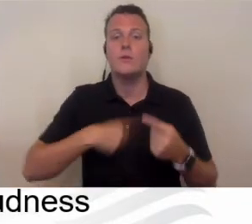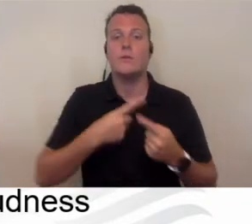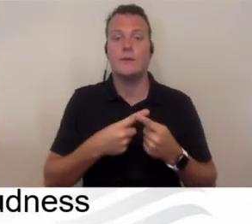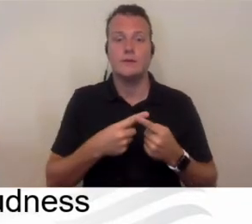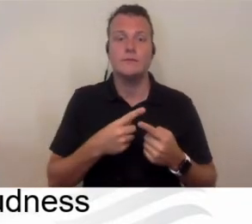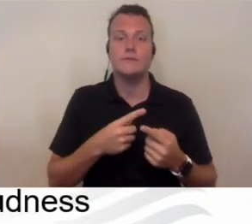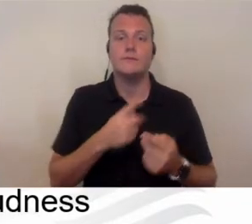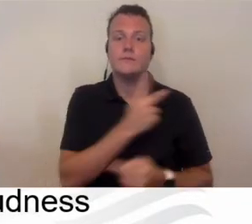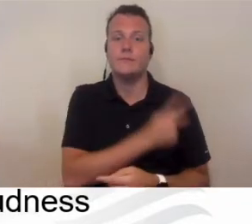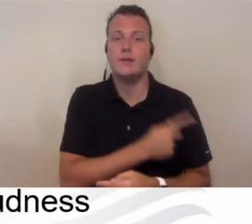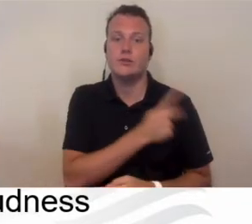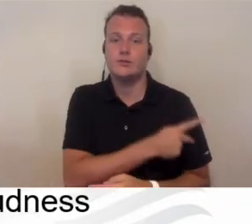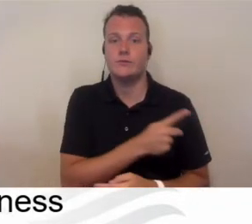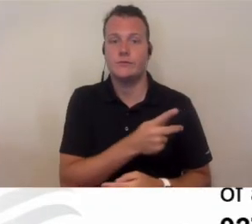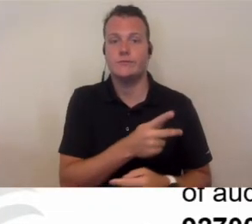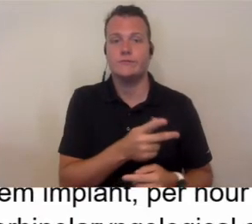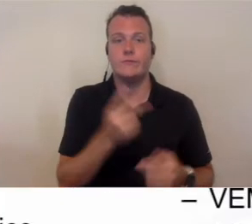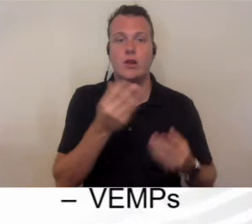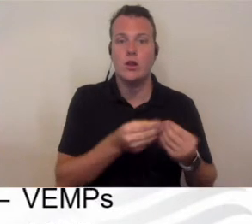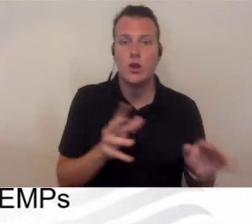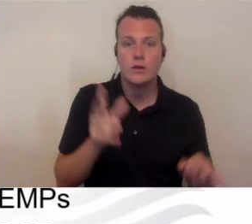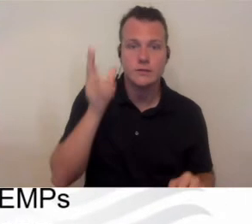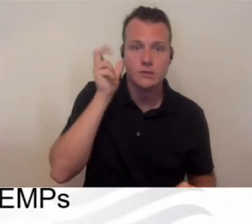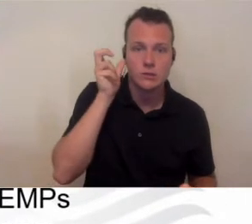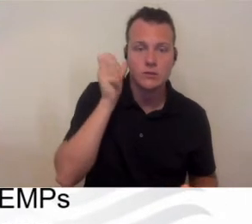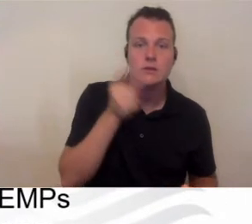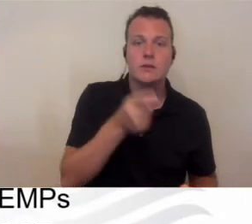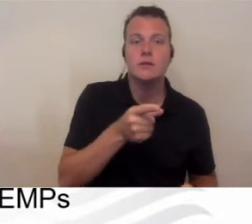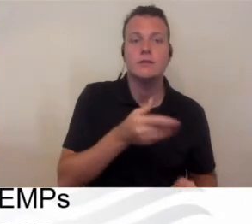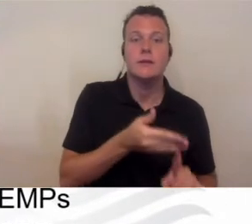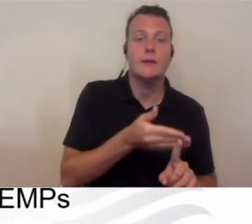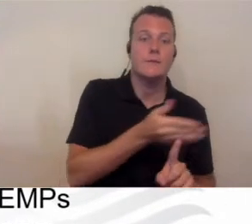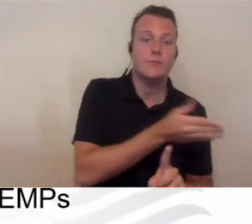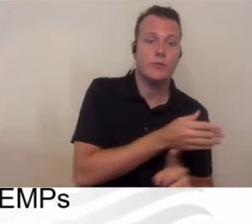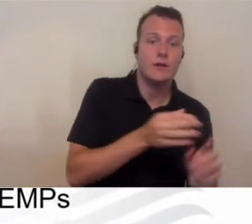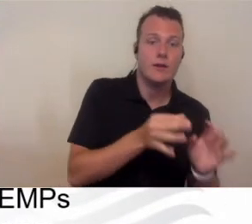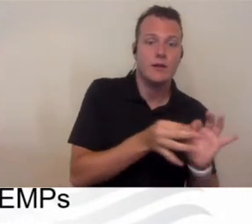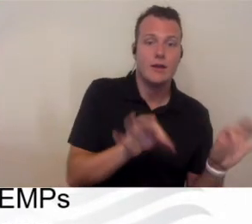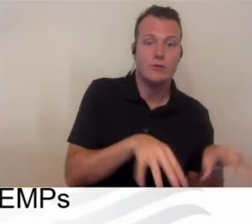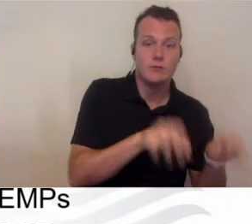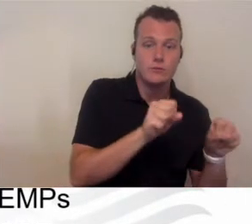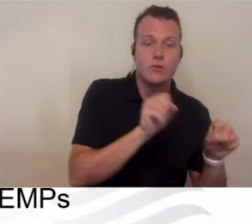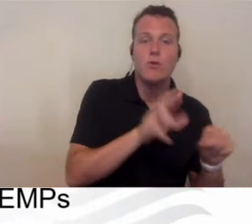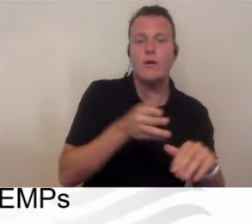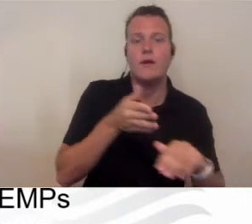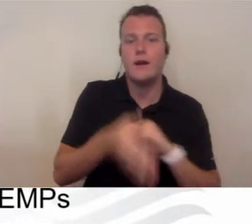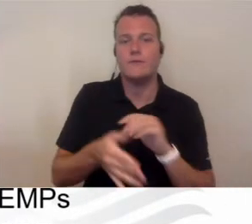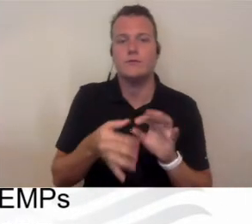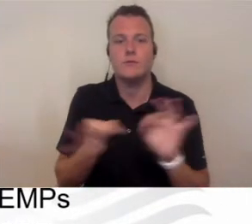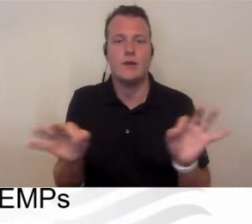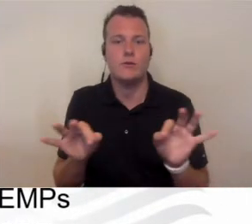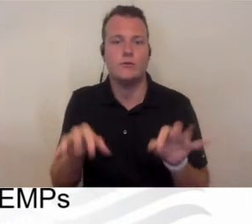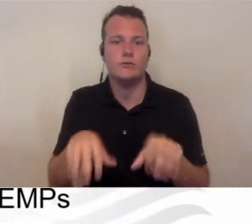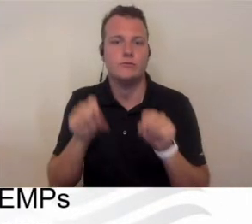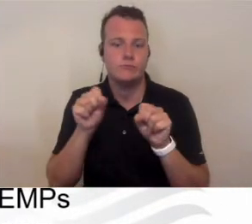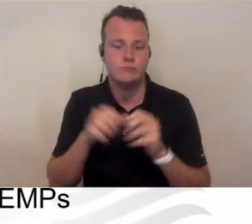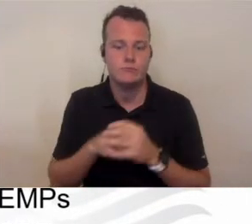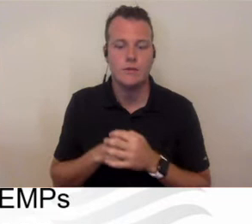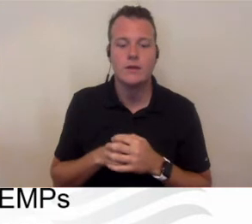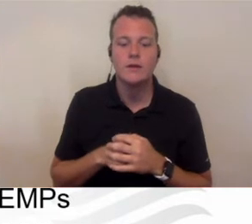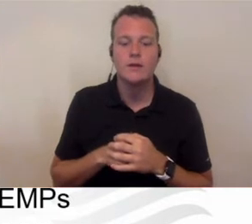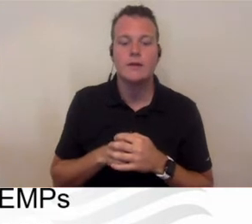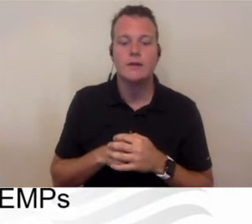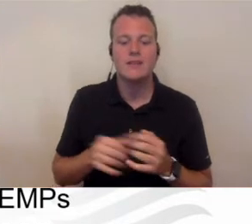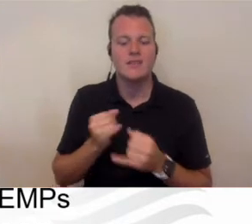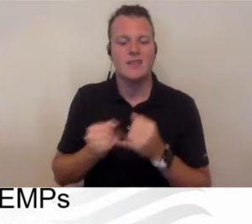lost their hearing. Was it prelingually or postlingually? Finally, the last of the CPT codes, there is